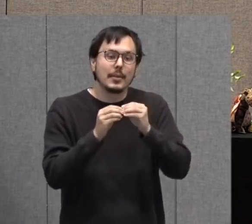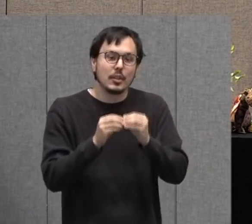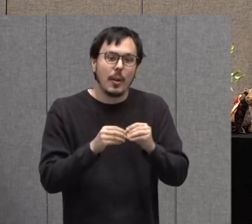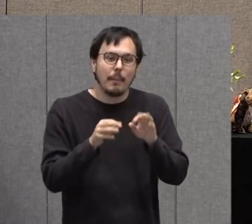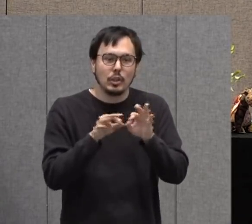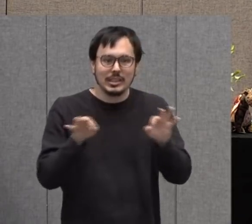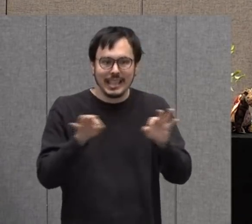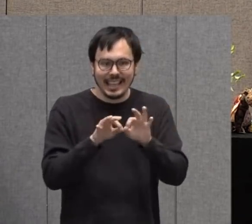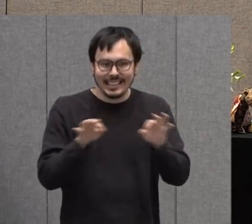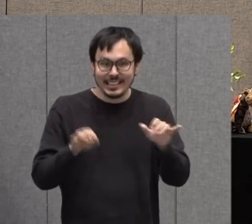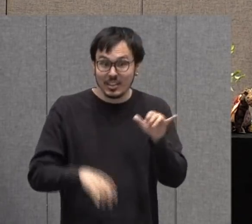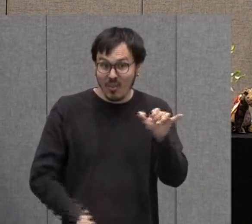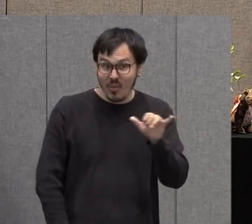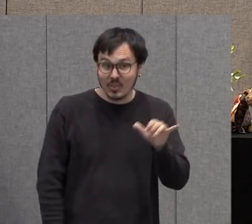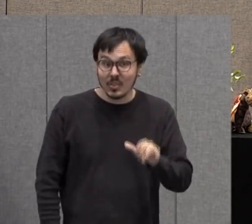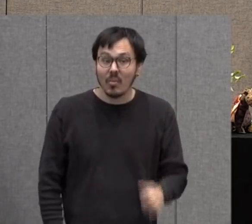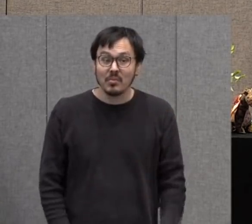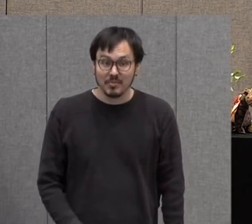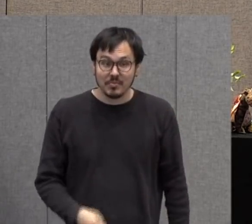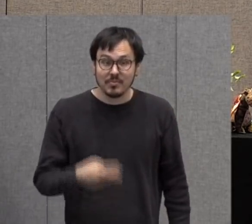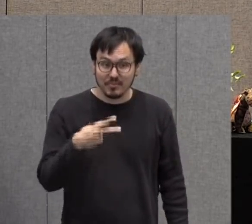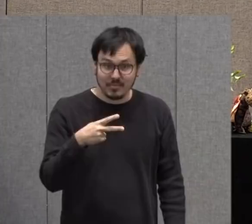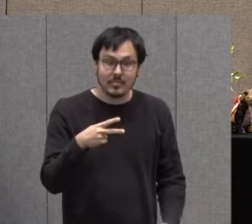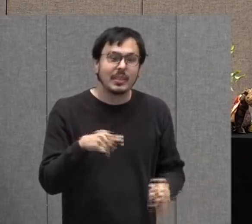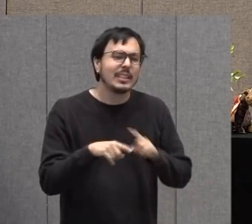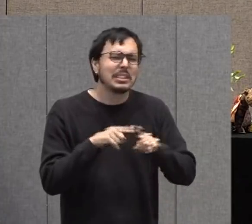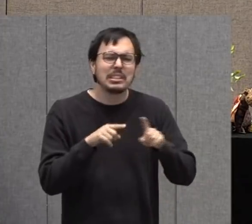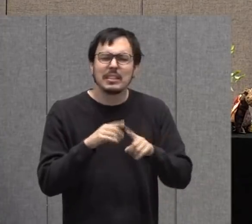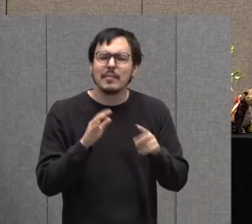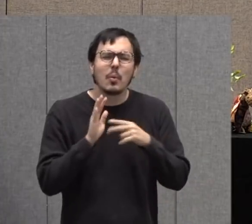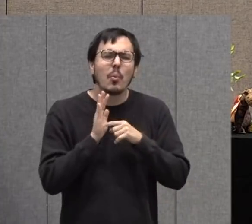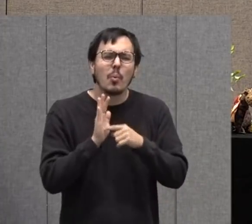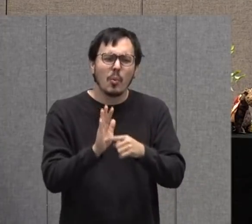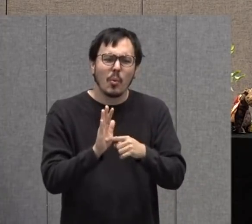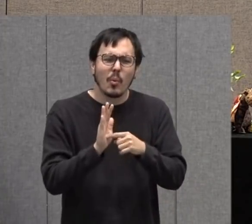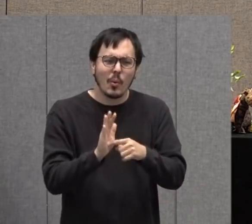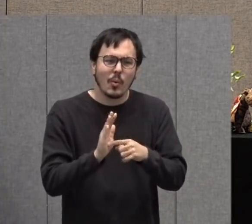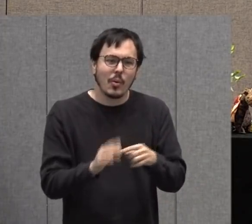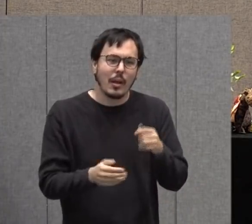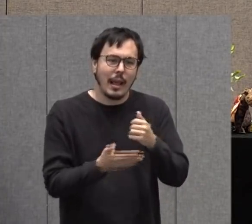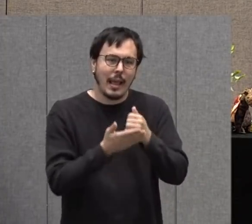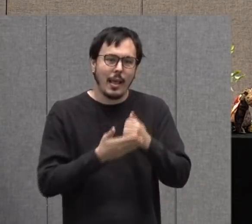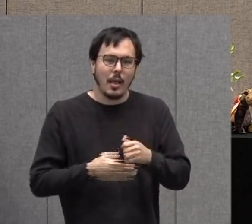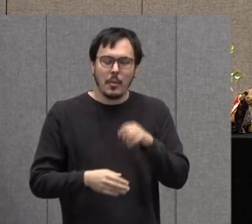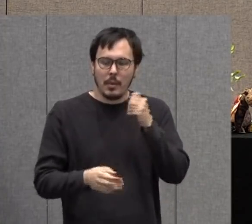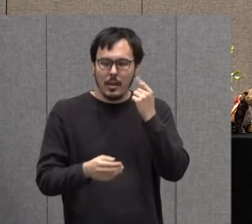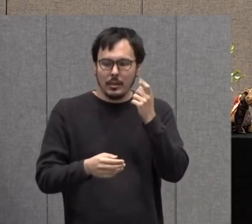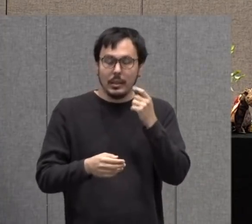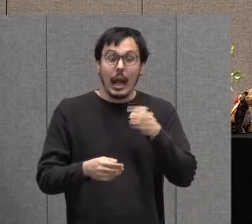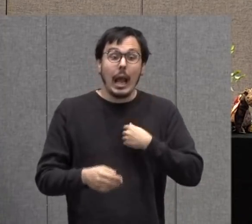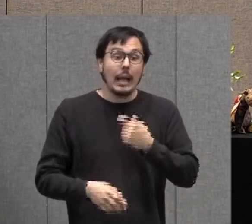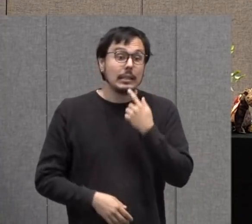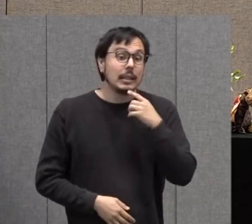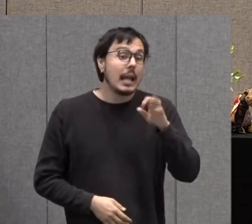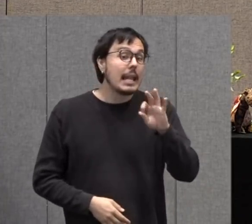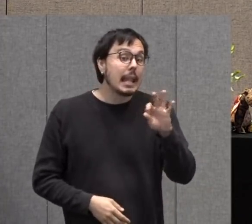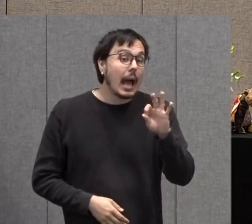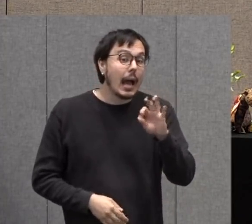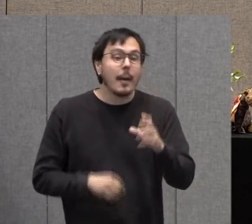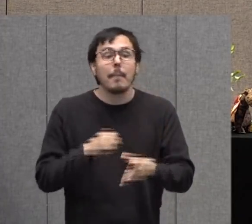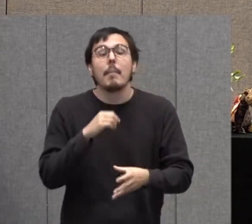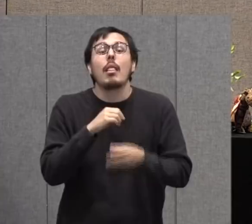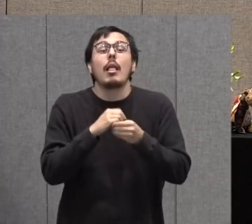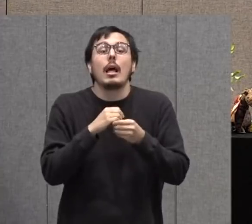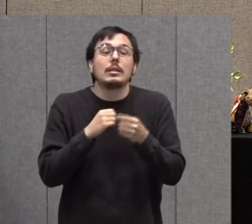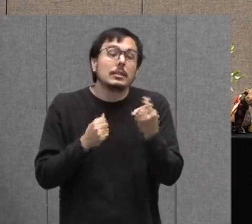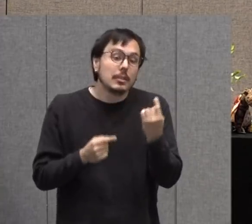too. Okay. And there's different ways to represent it. I said 9 plus something All